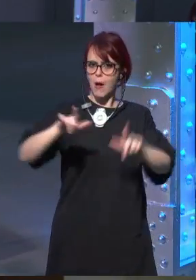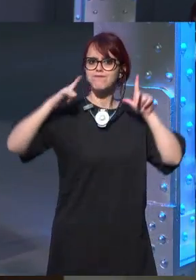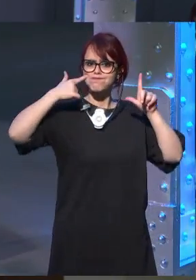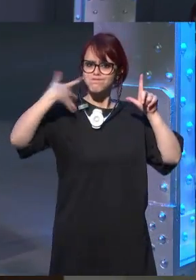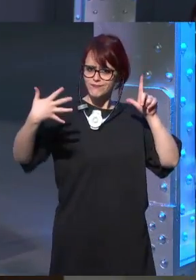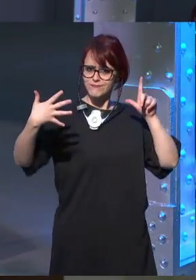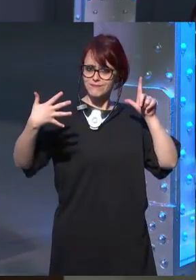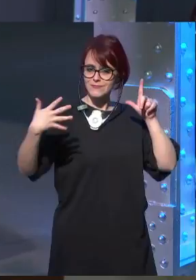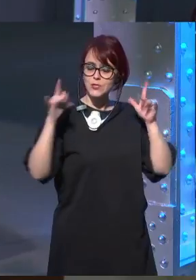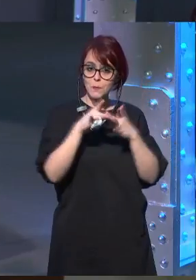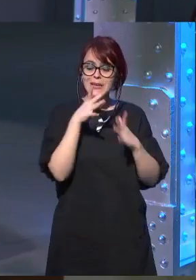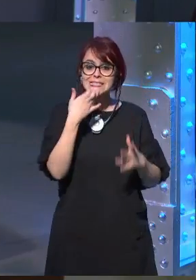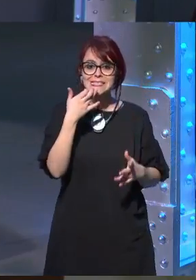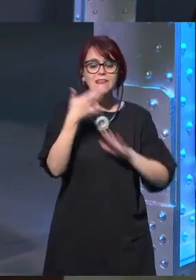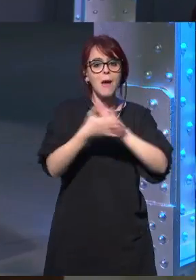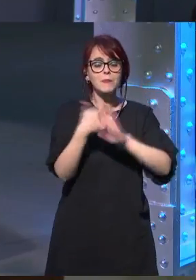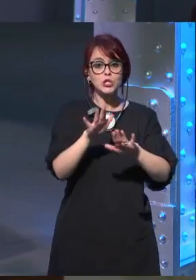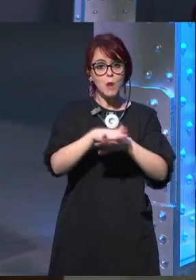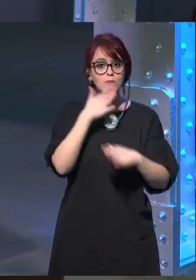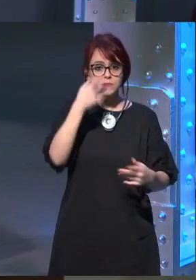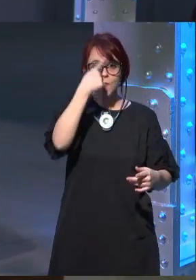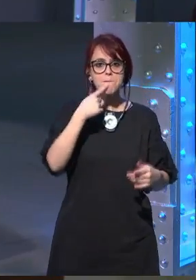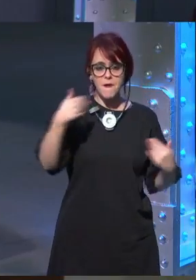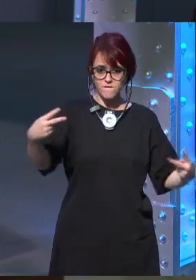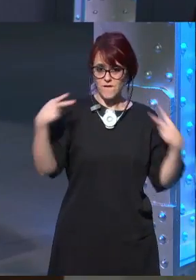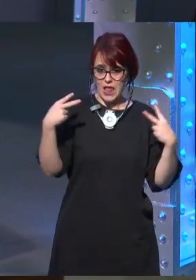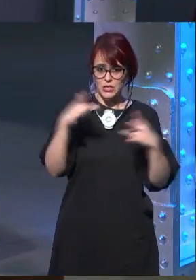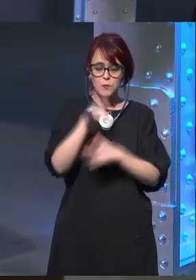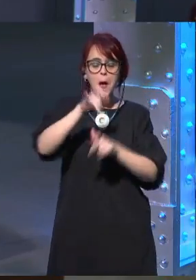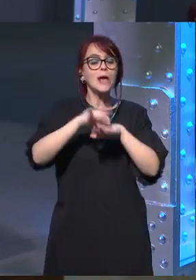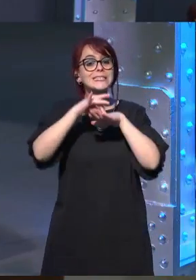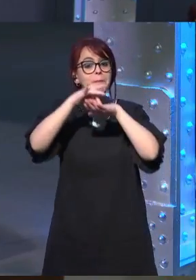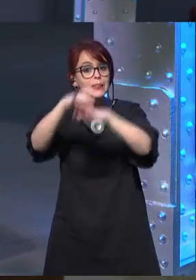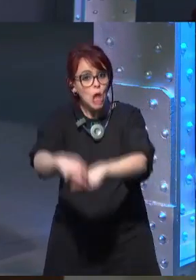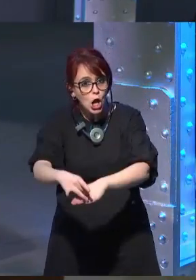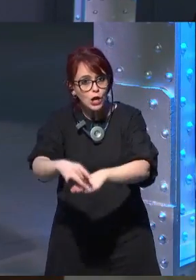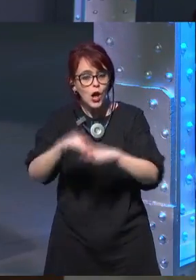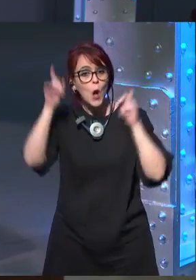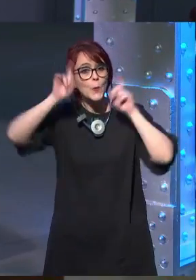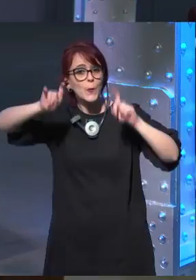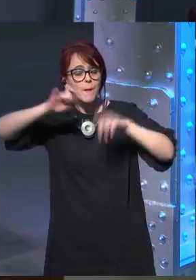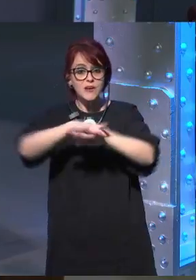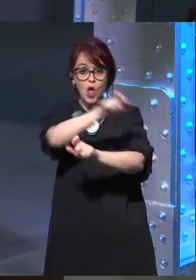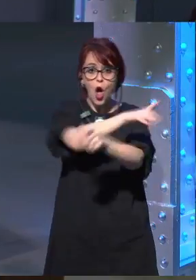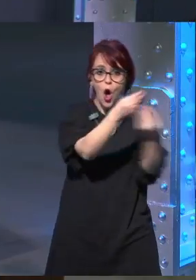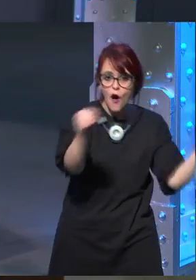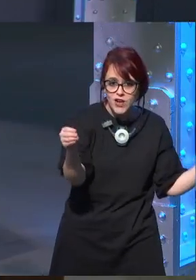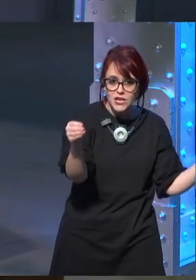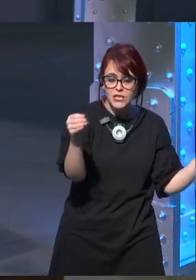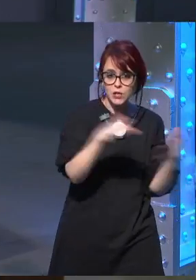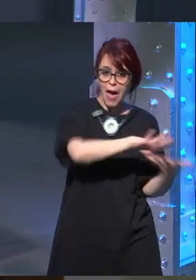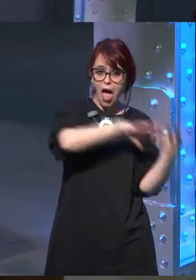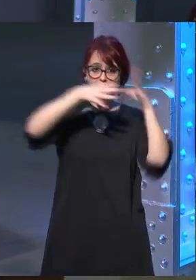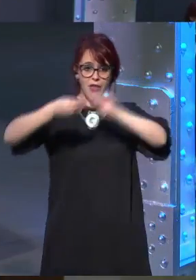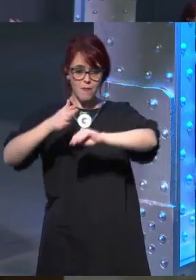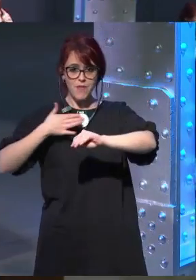key. When we're talking about ourselves, and when you're serving as a mentor, helping young people learn how to adapt to social and